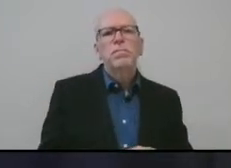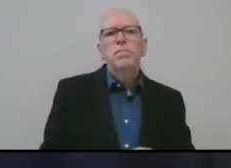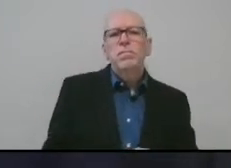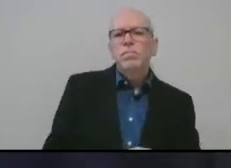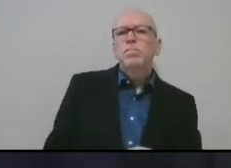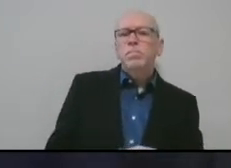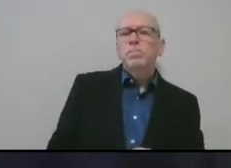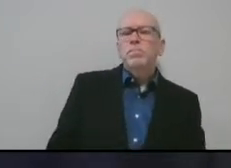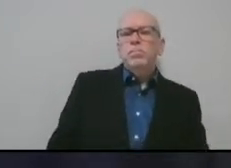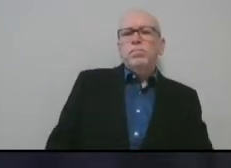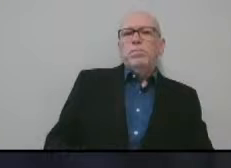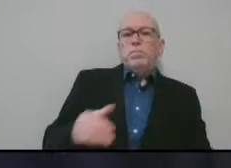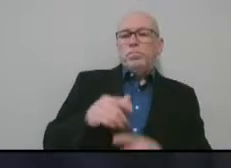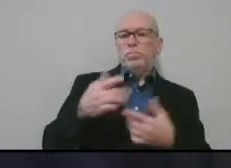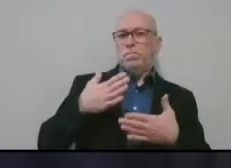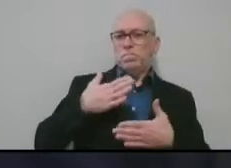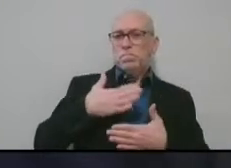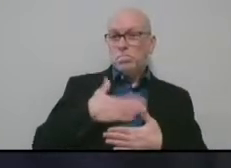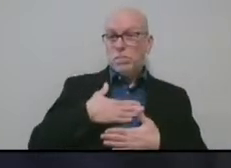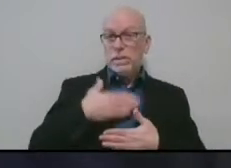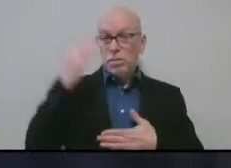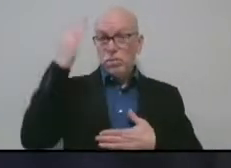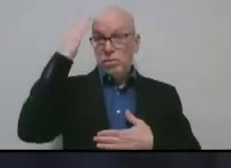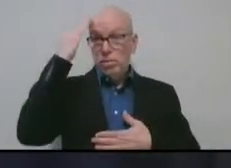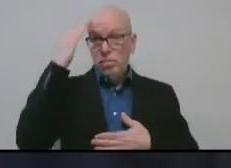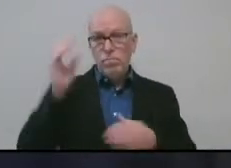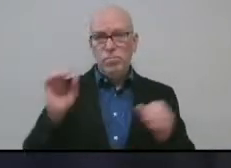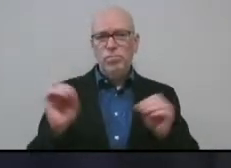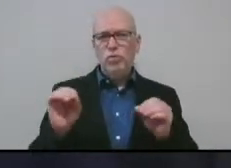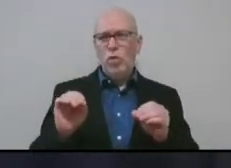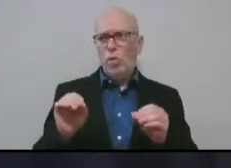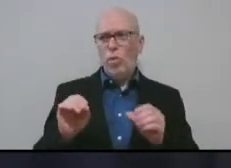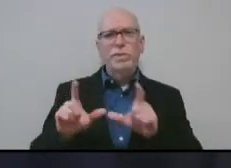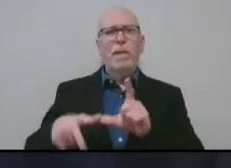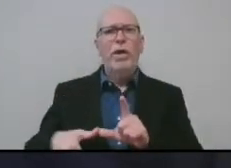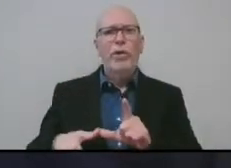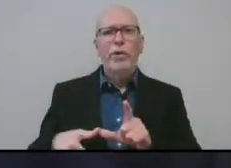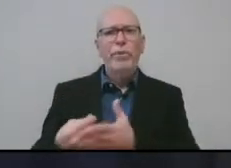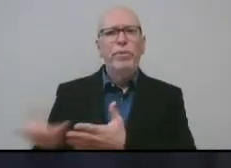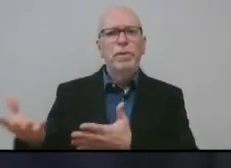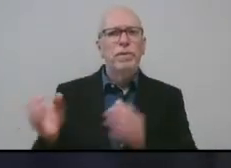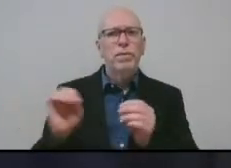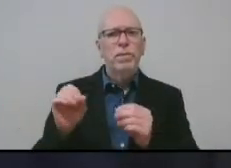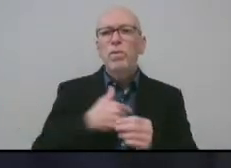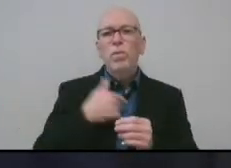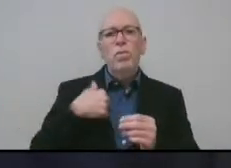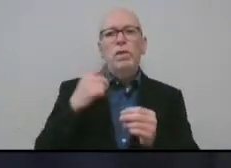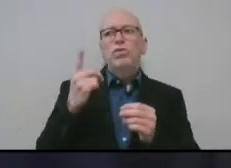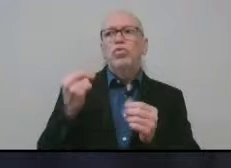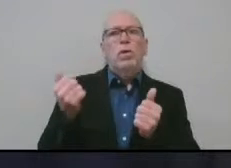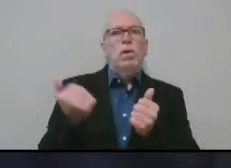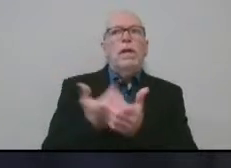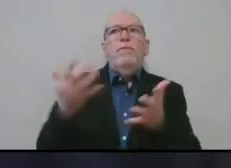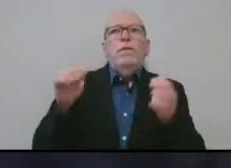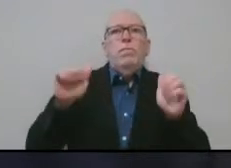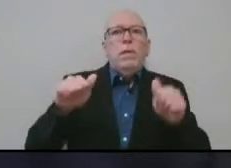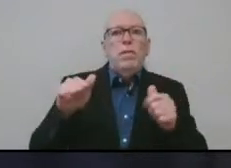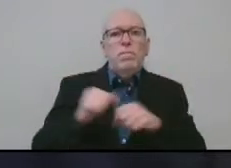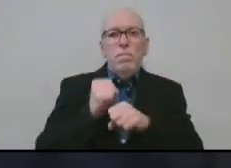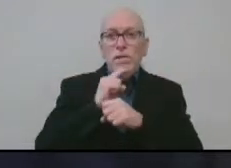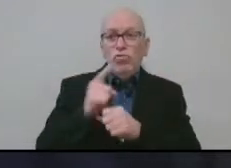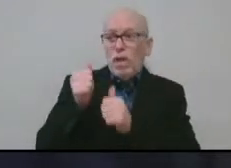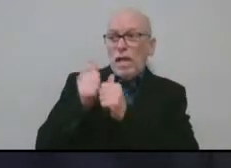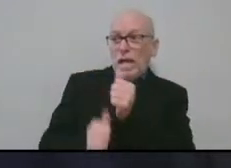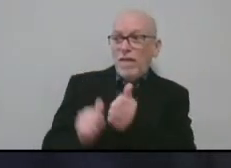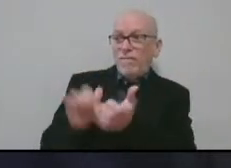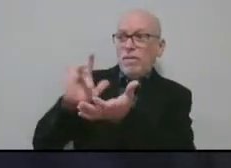So again, to my knowledge, so none expired. We do everything we possibly can to get every single dose into